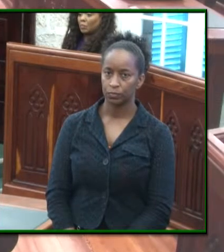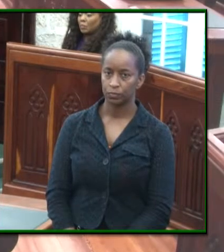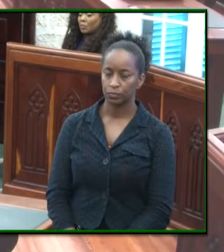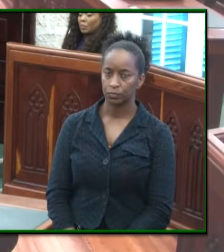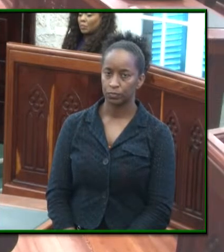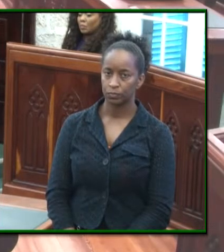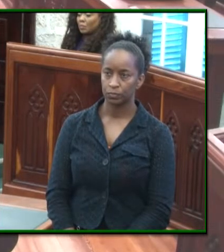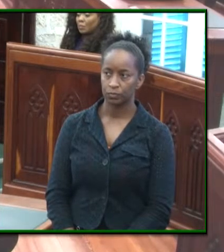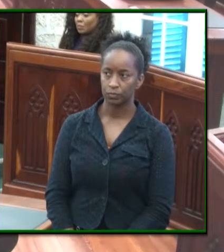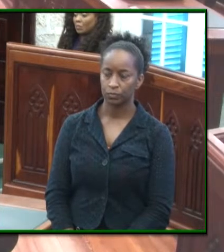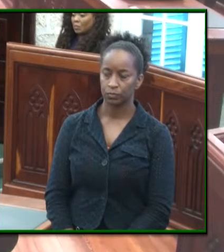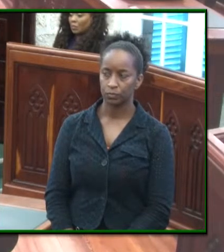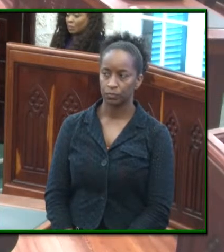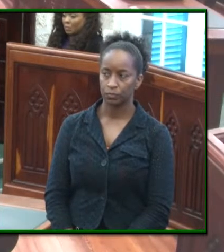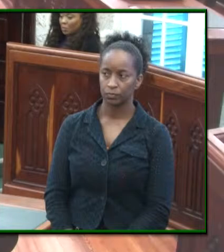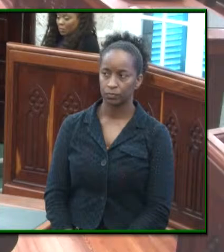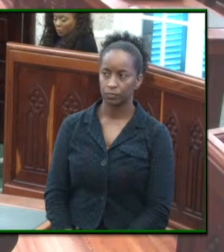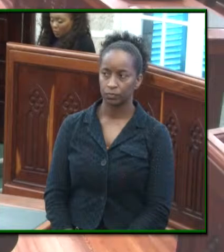Mr. Attorney General,